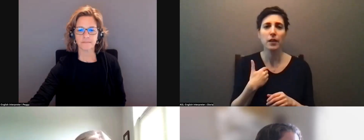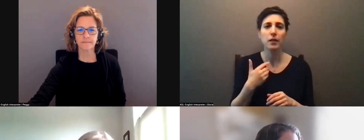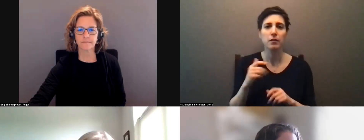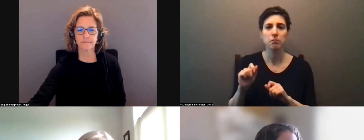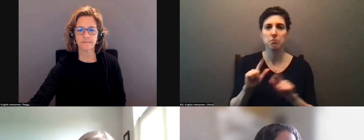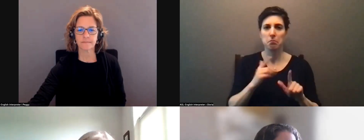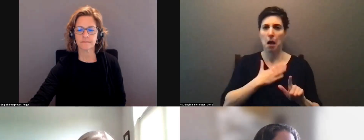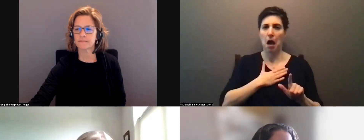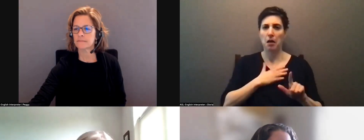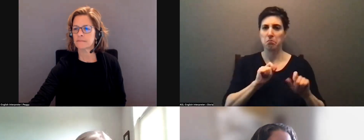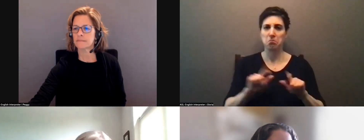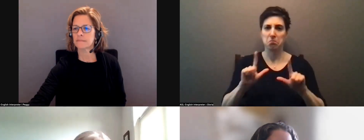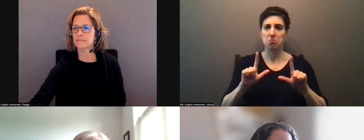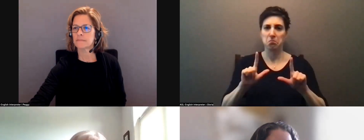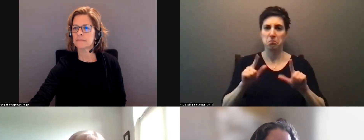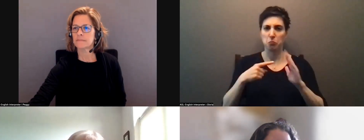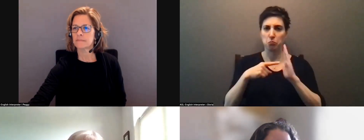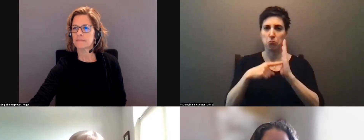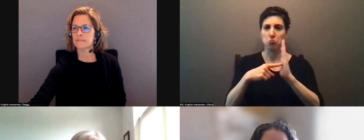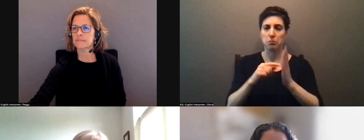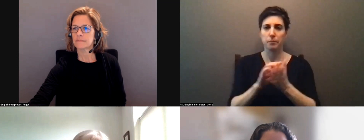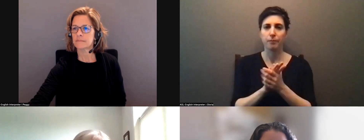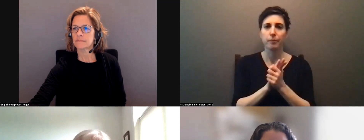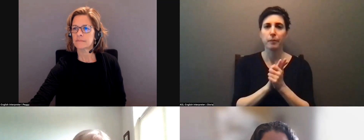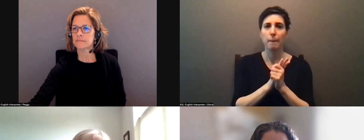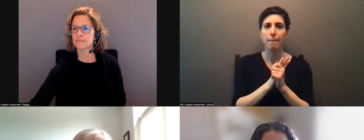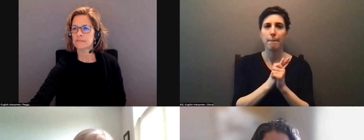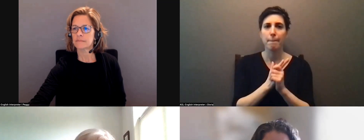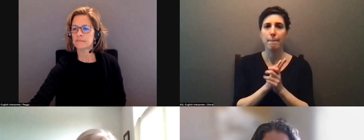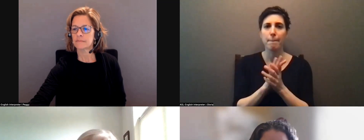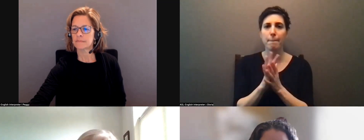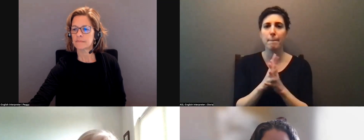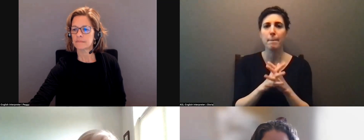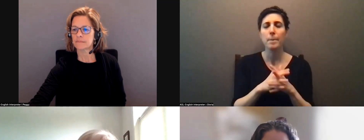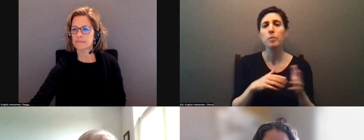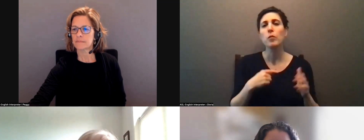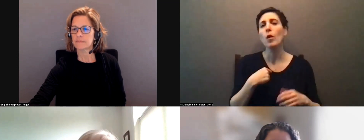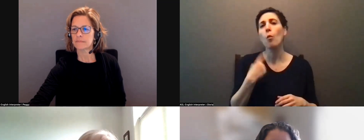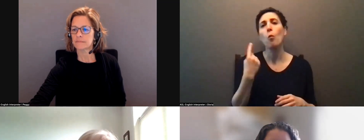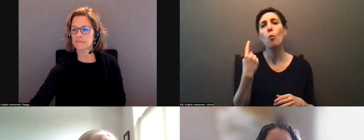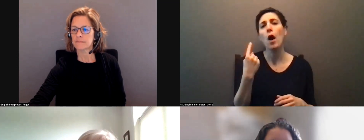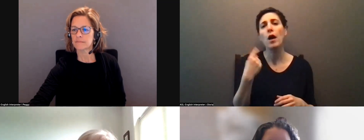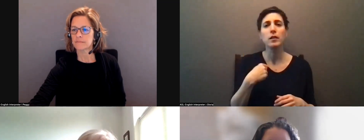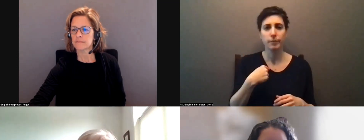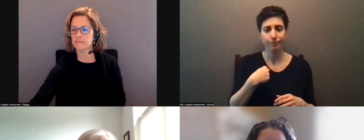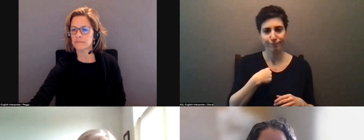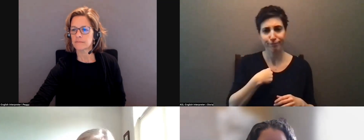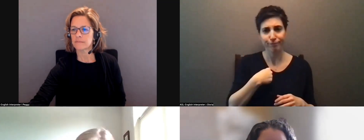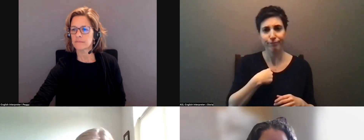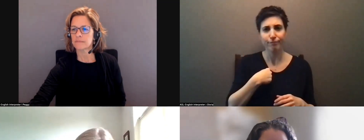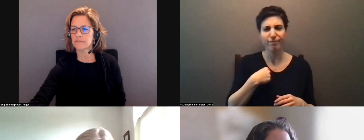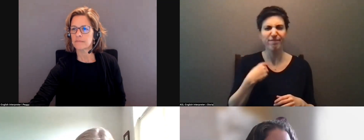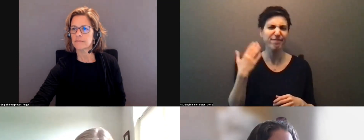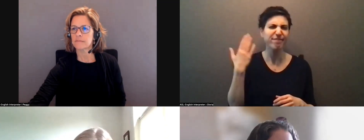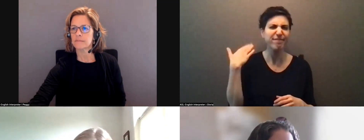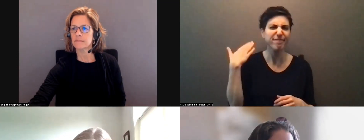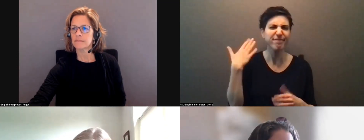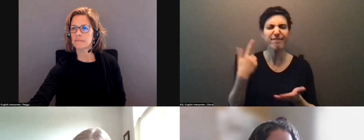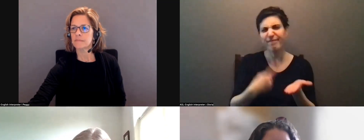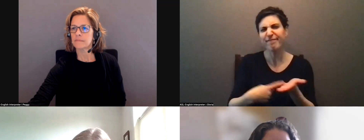we're reading. One of my issues that I kind of had brought up as we were discussing